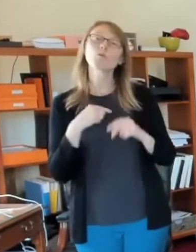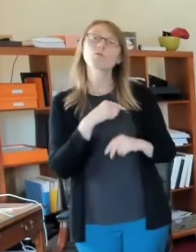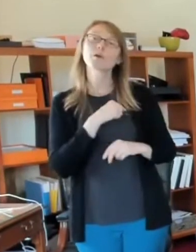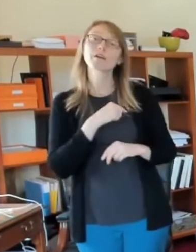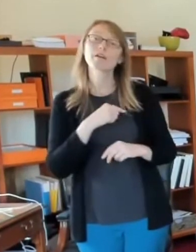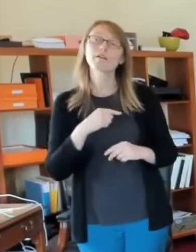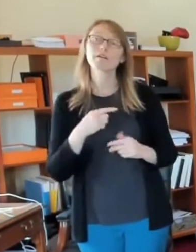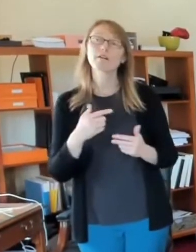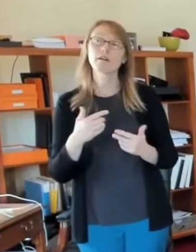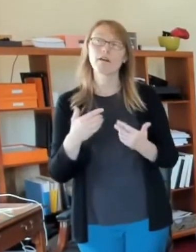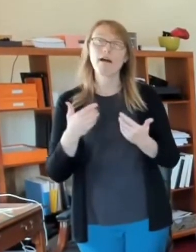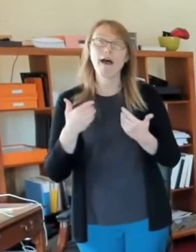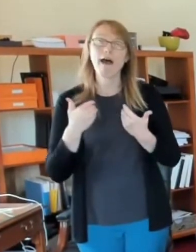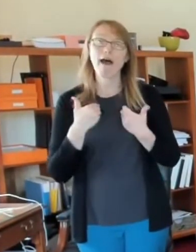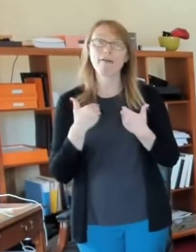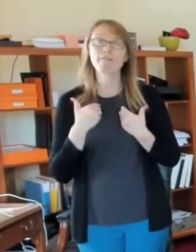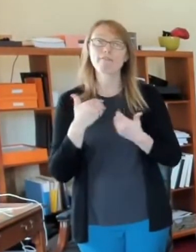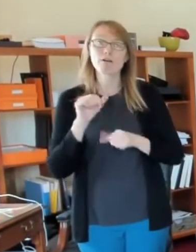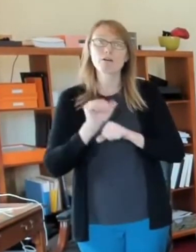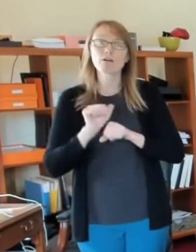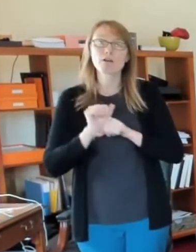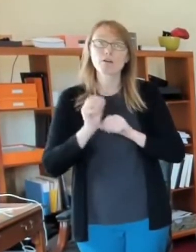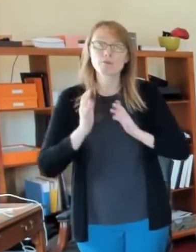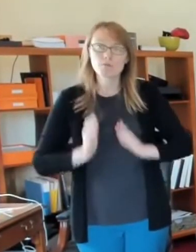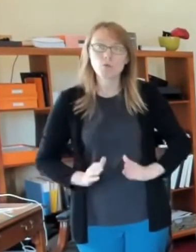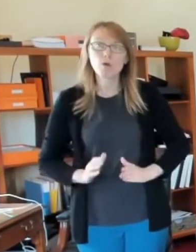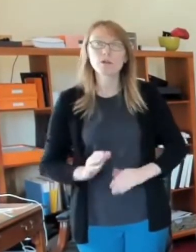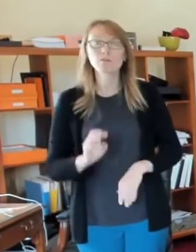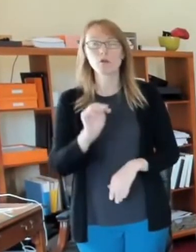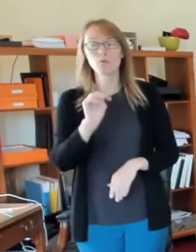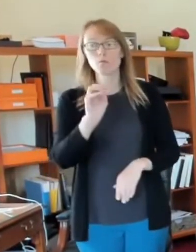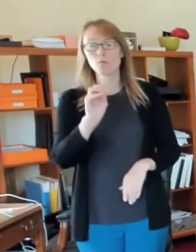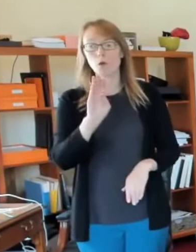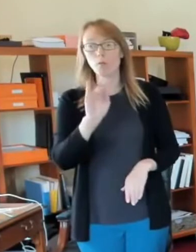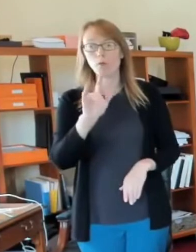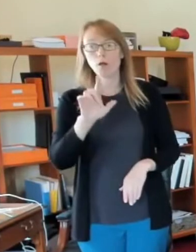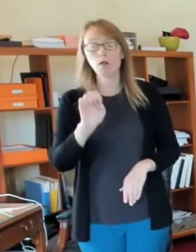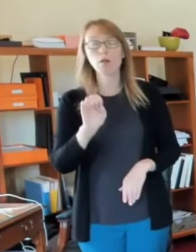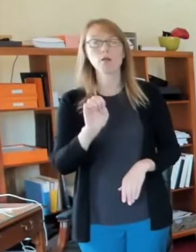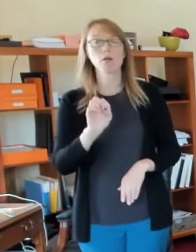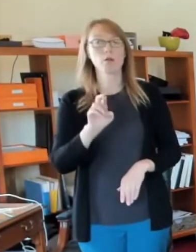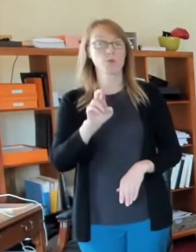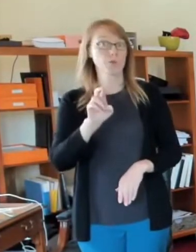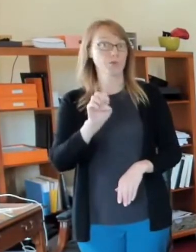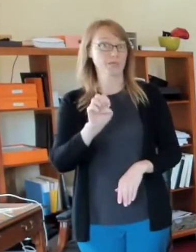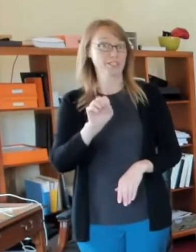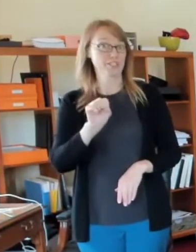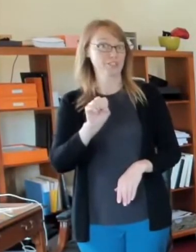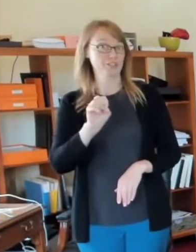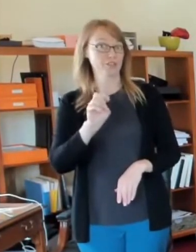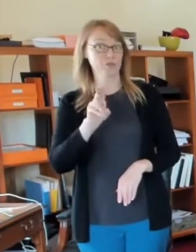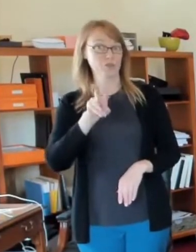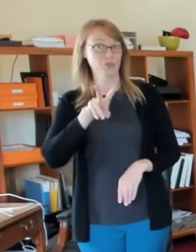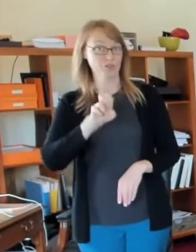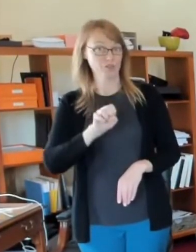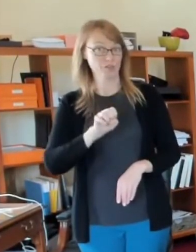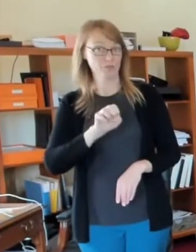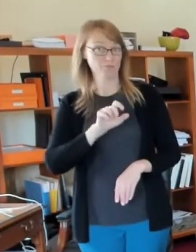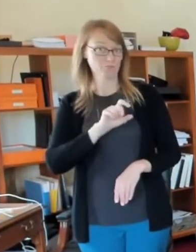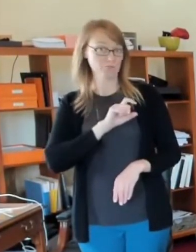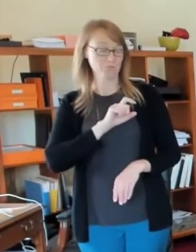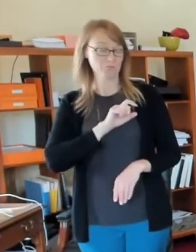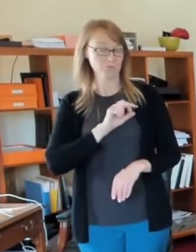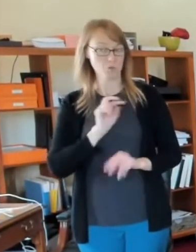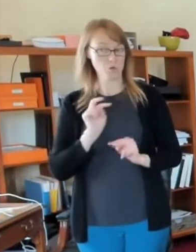stem that, because obviously this fast driving and drag racing, whatever you want to call it, is dangerous and it's